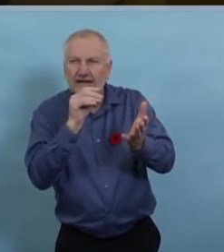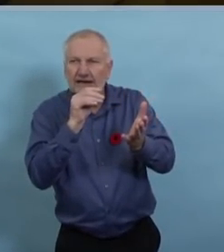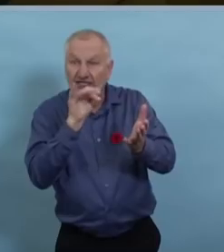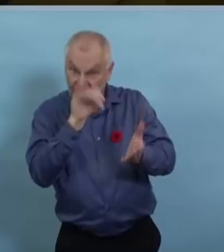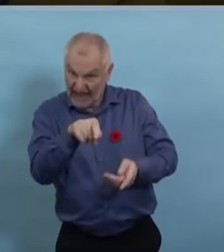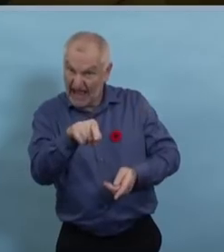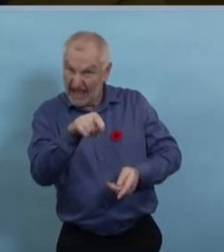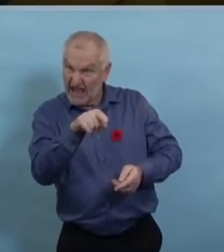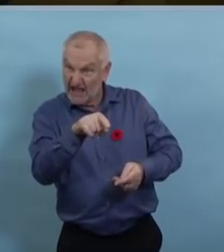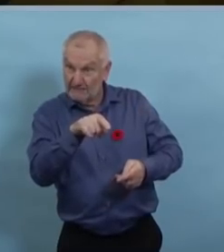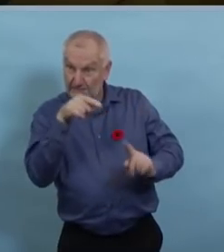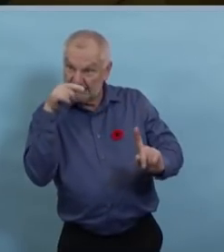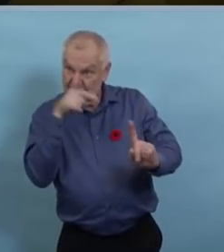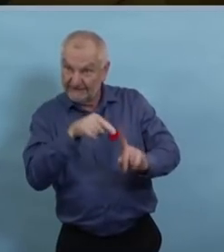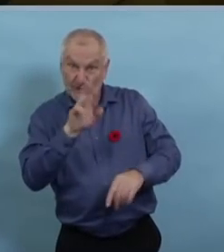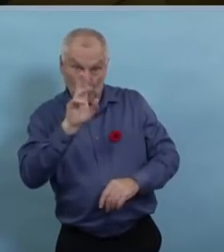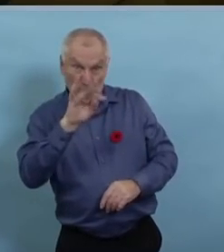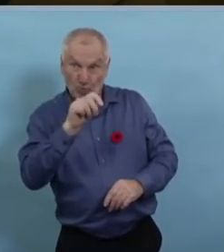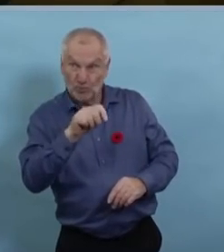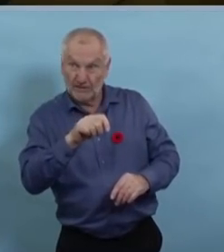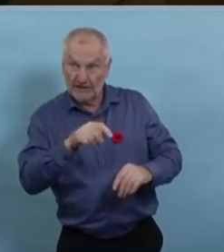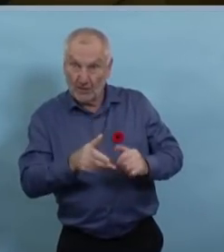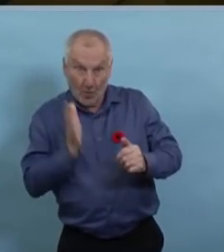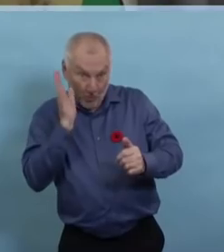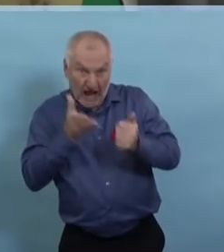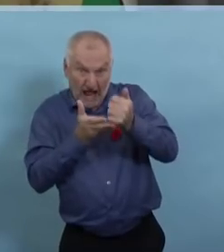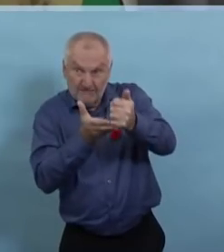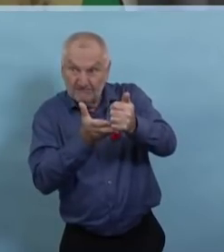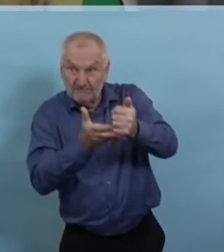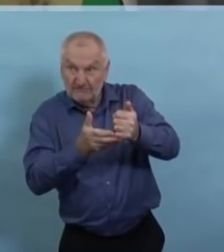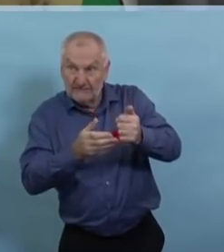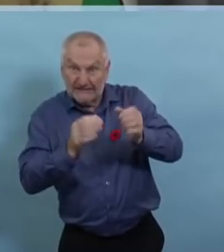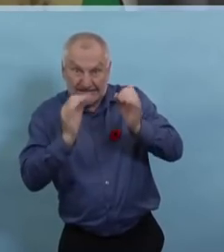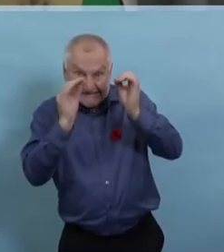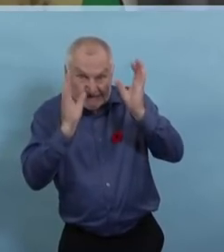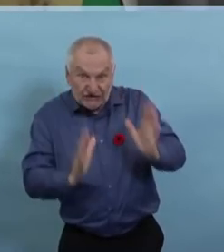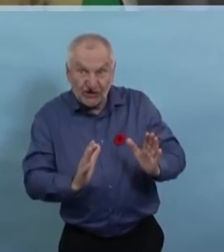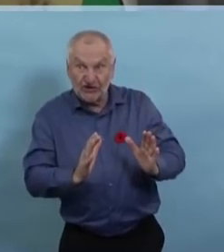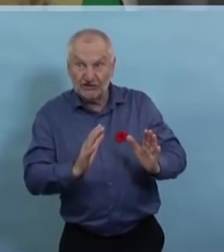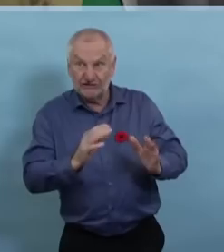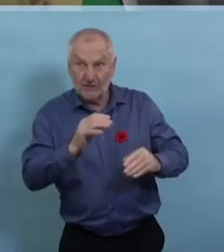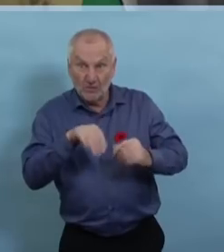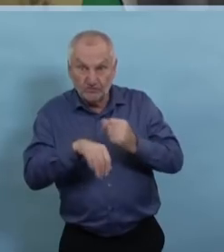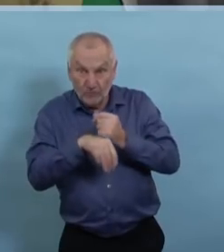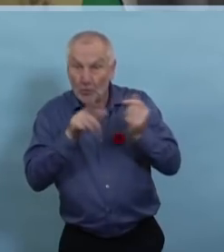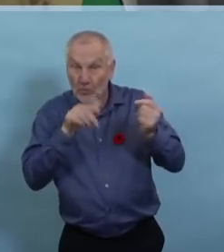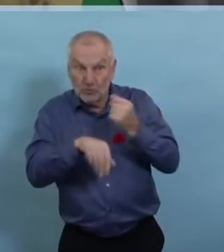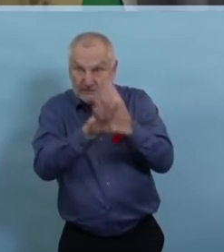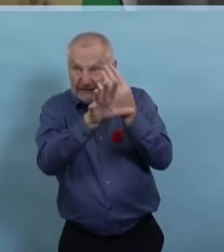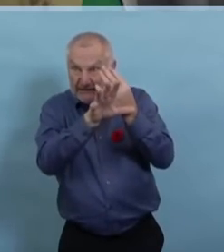it be to assist the teachers who will already do the remote learning, or could they be doing some of the remote learning on their own?